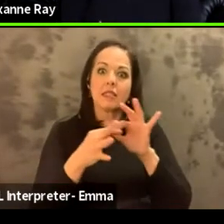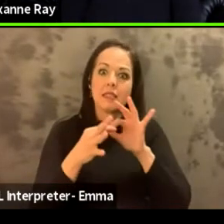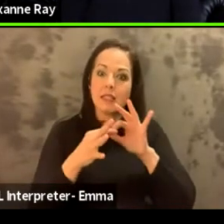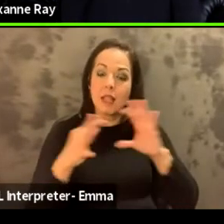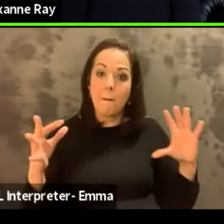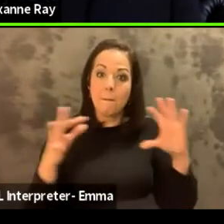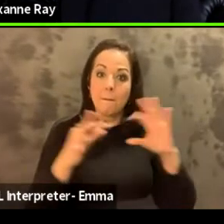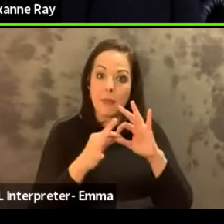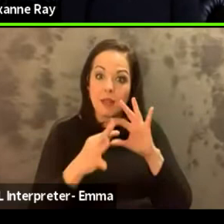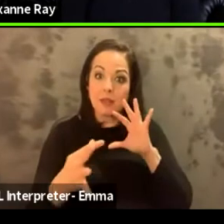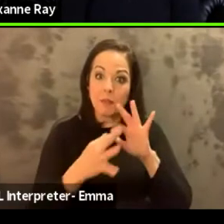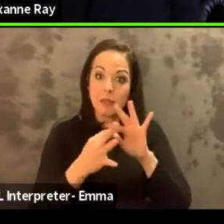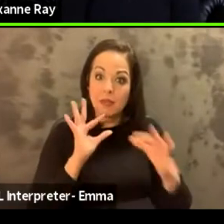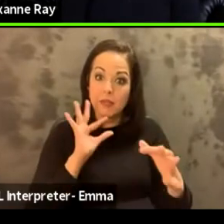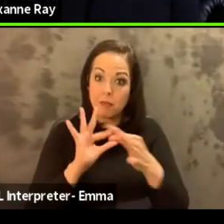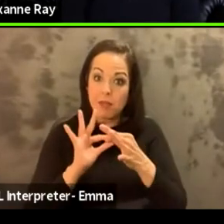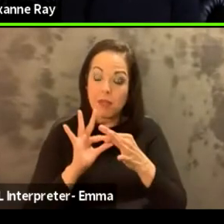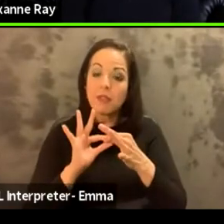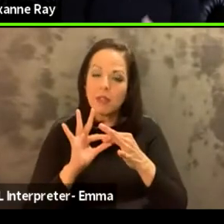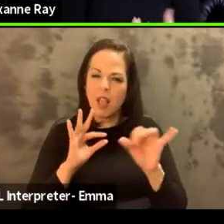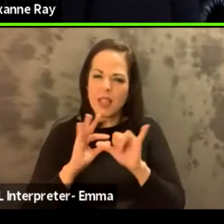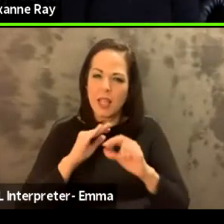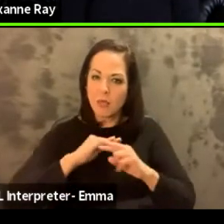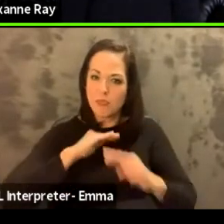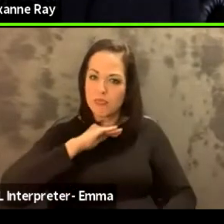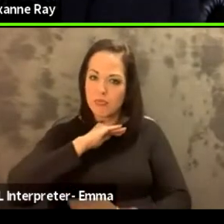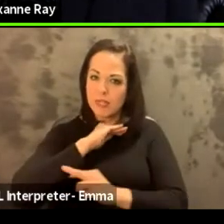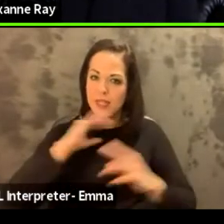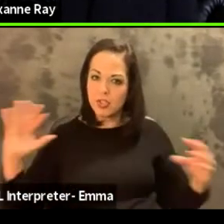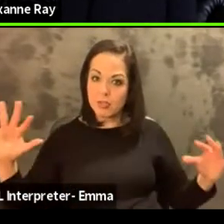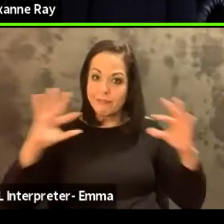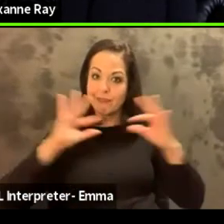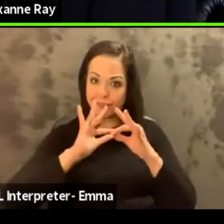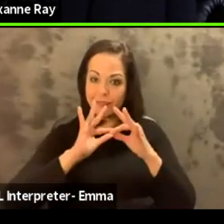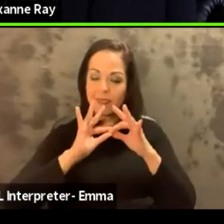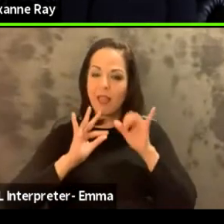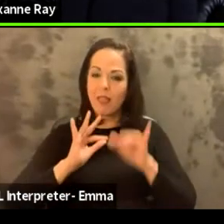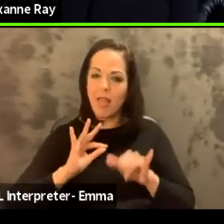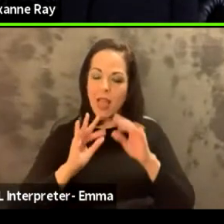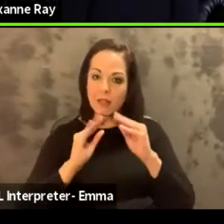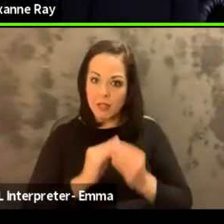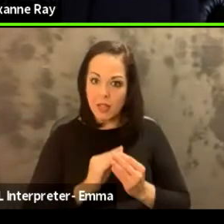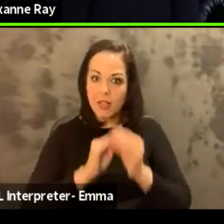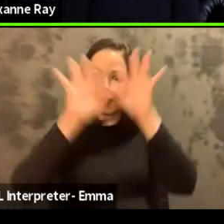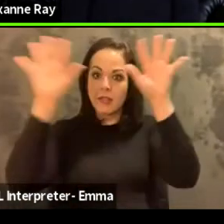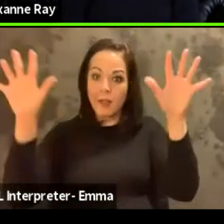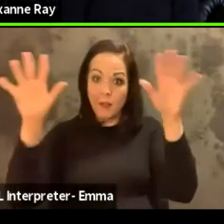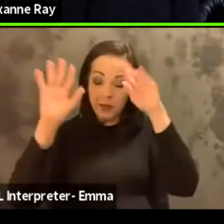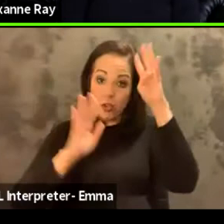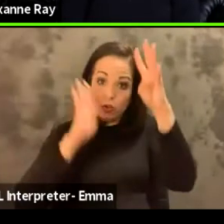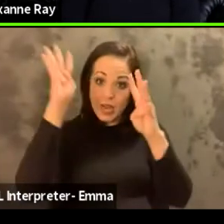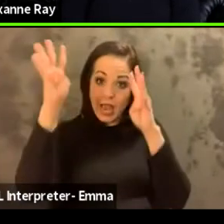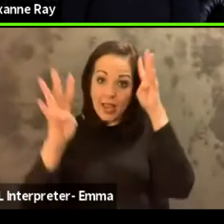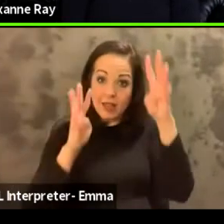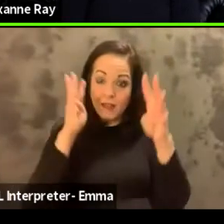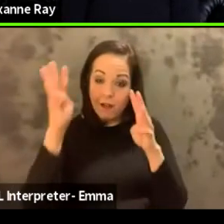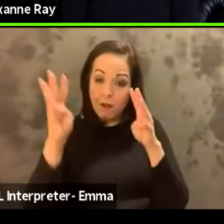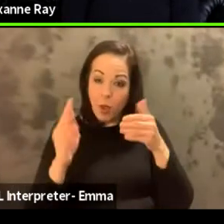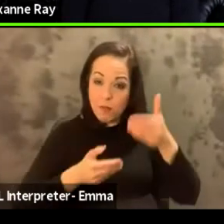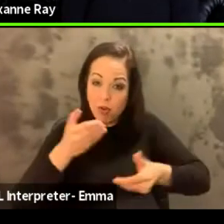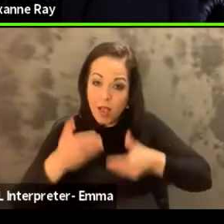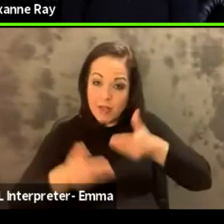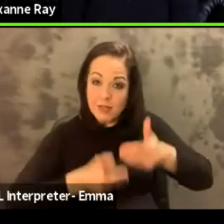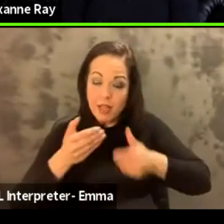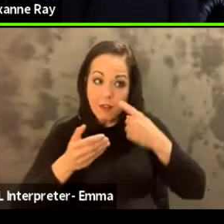and audiences, or somehow illuminating the creative process for audiences, and just